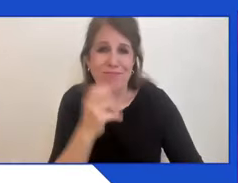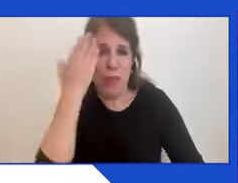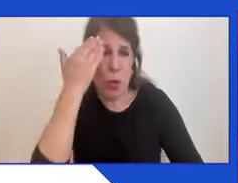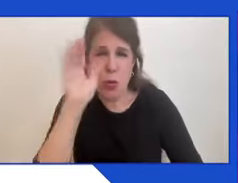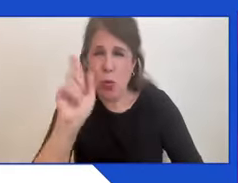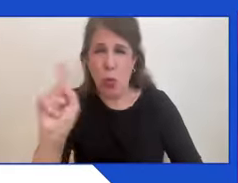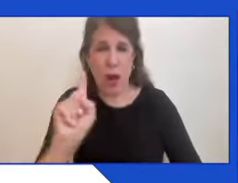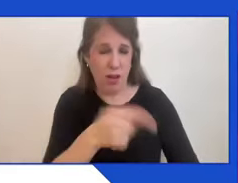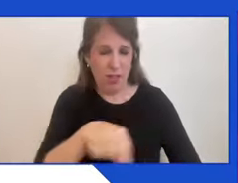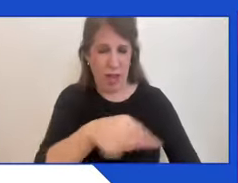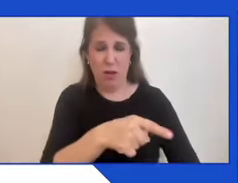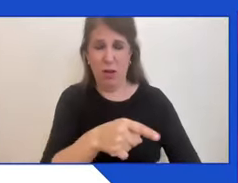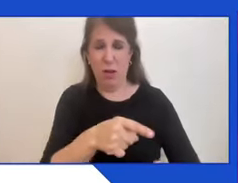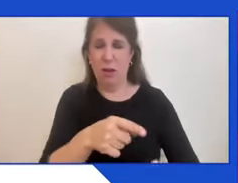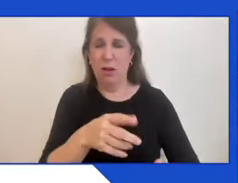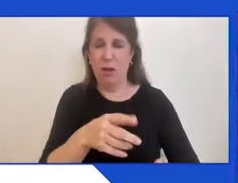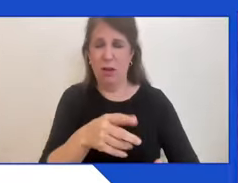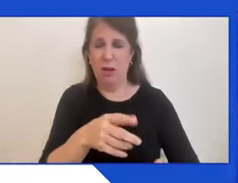carried off.